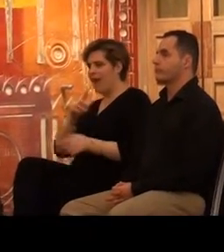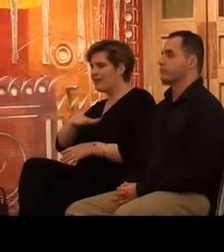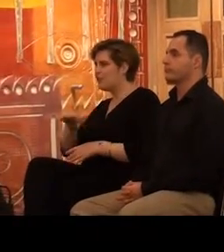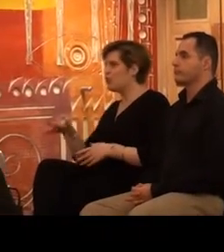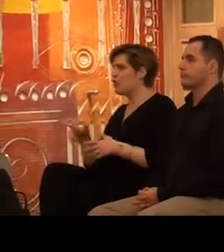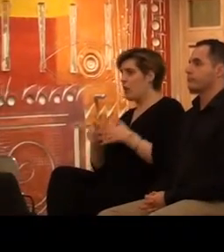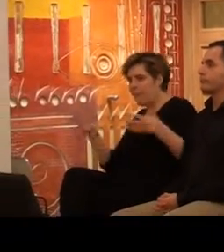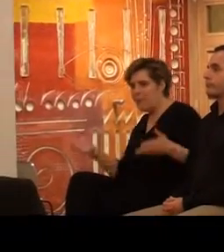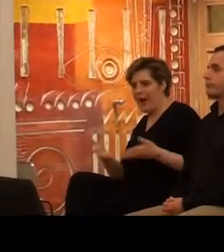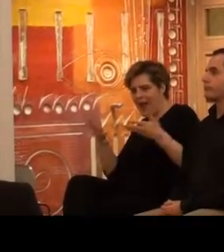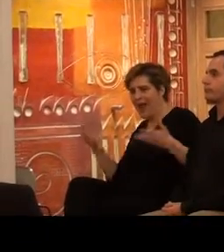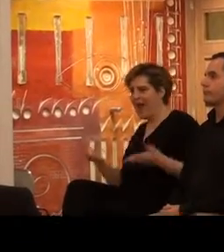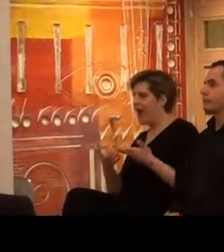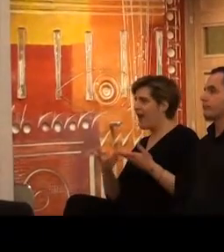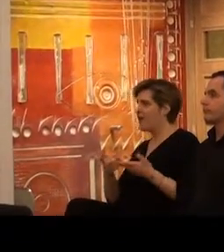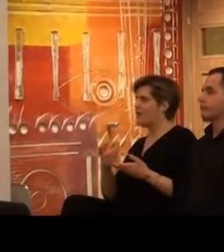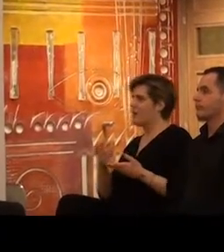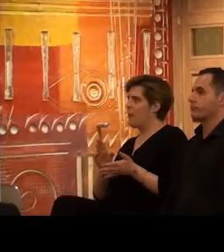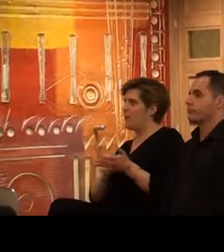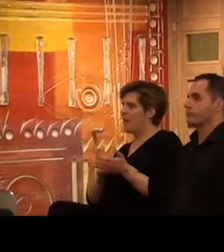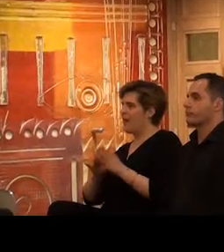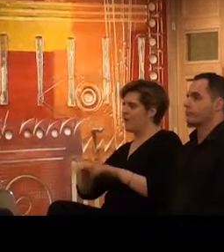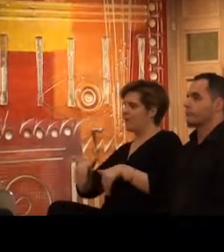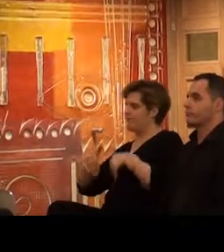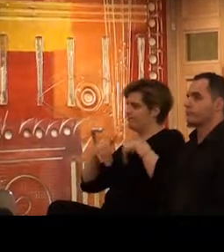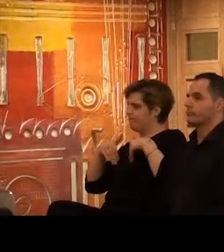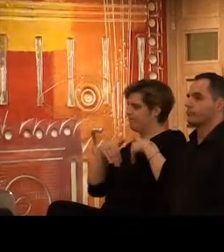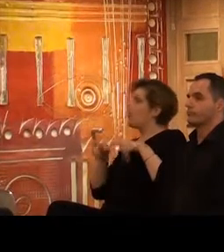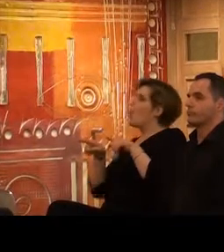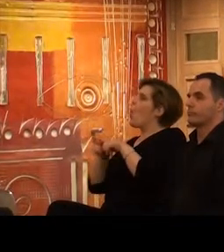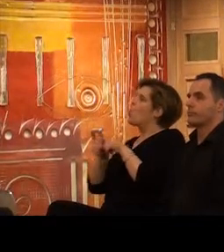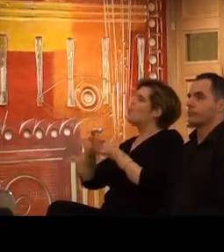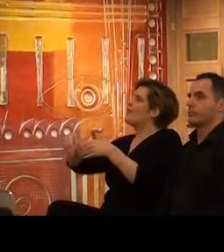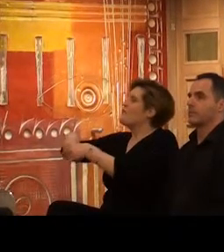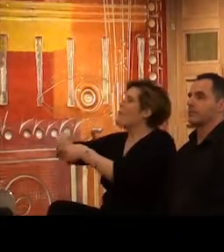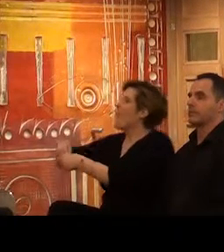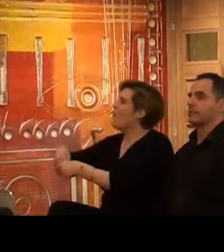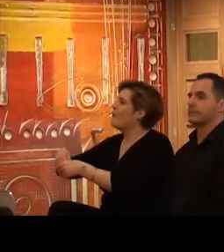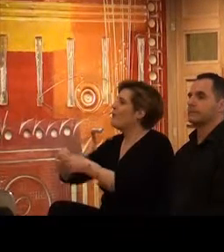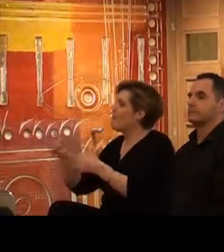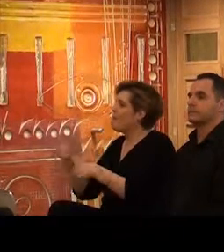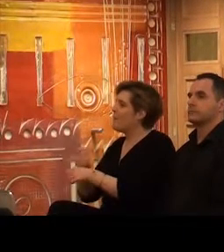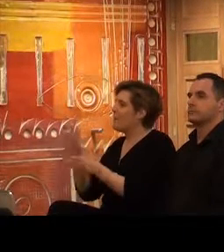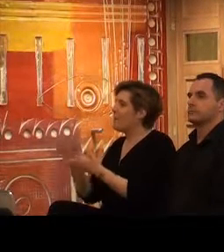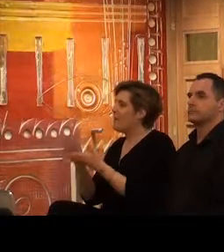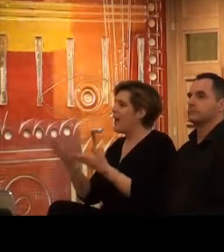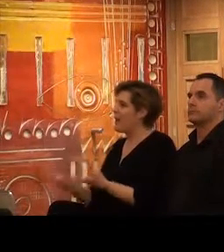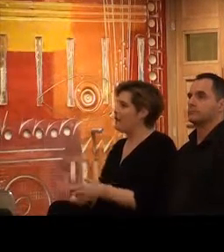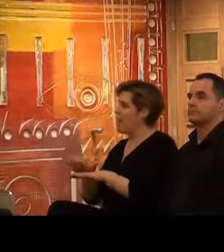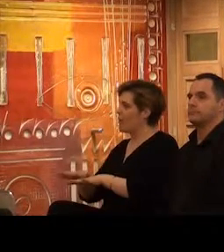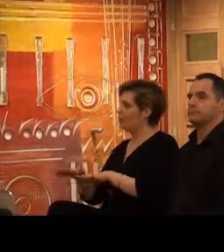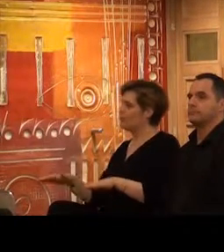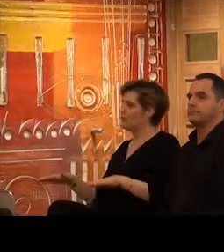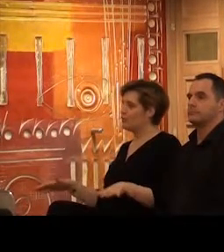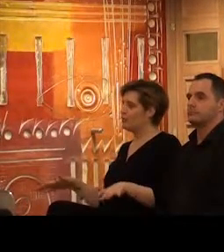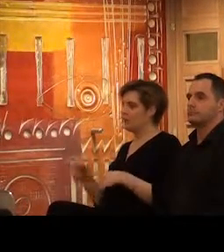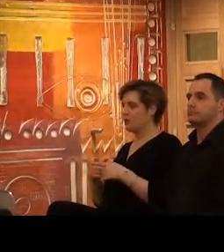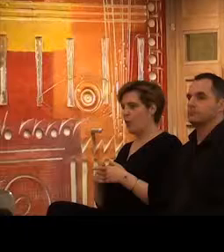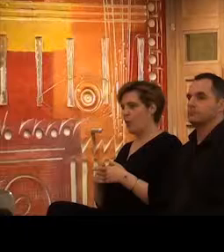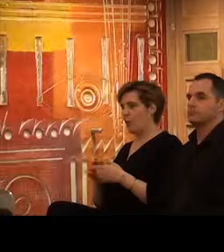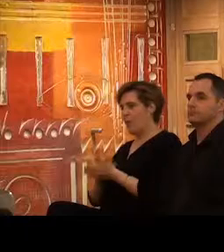kind of distant and yet part of the playground. So that idea that it's about making things work for